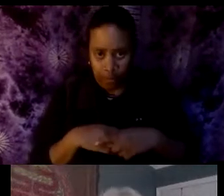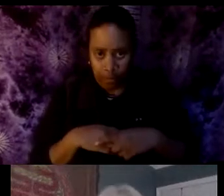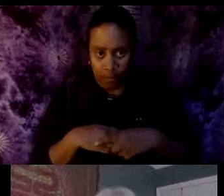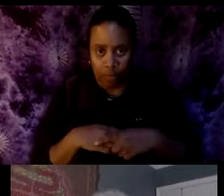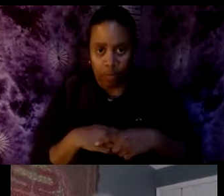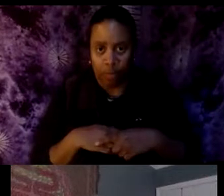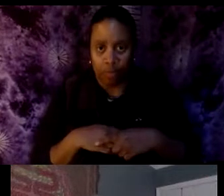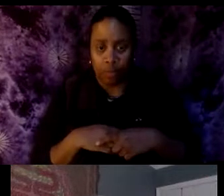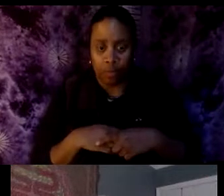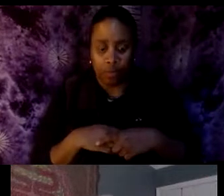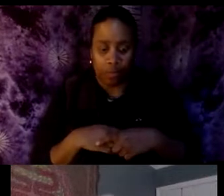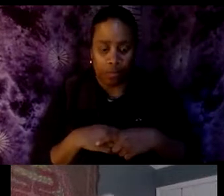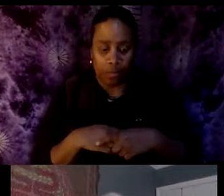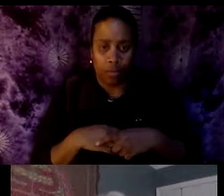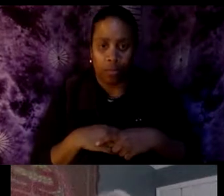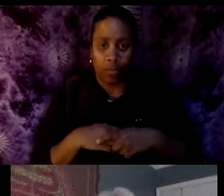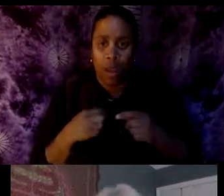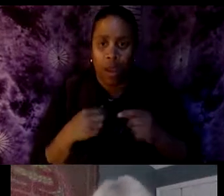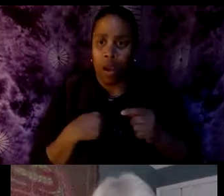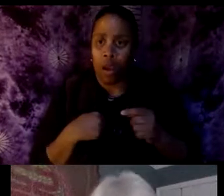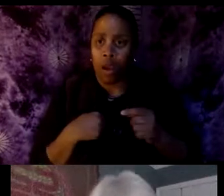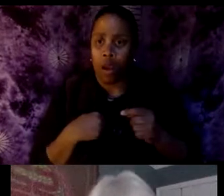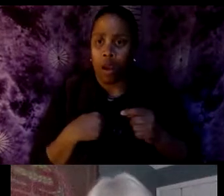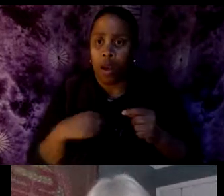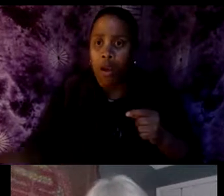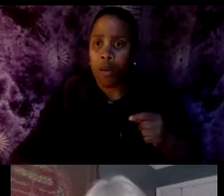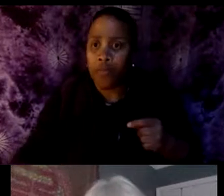I can guarantee you he's not going to show up.